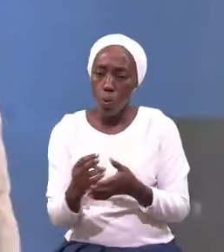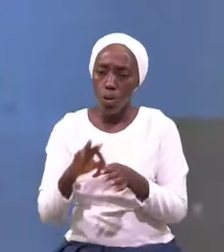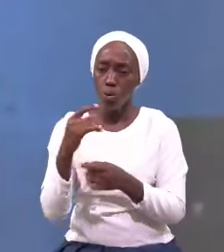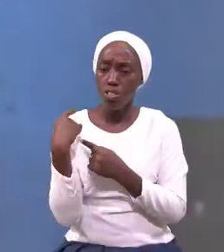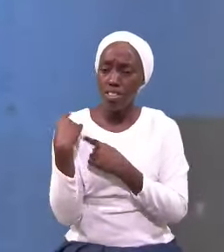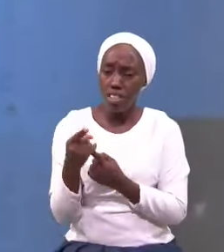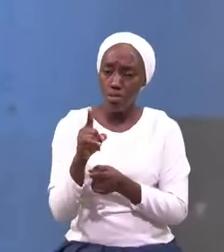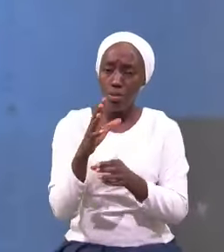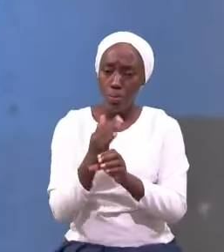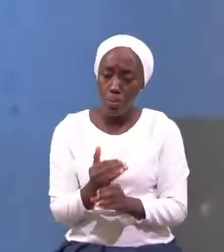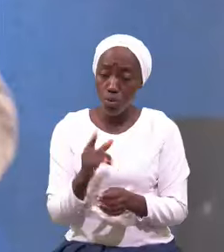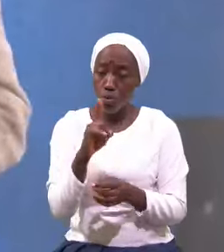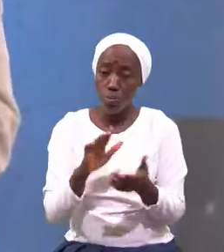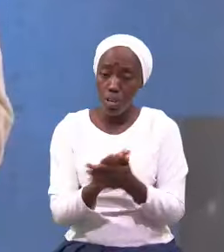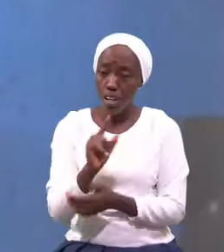believed?